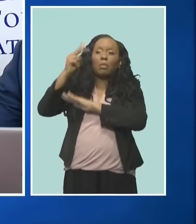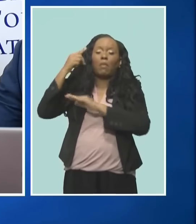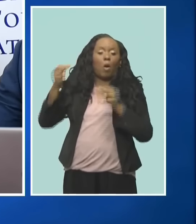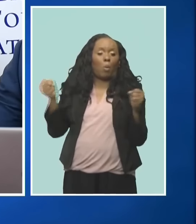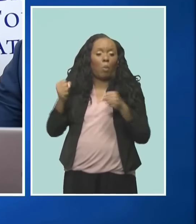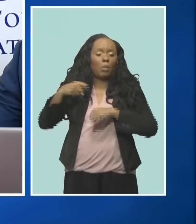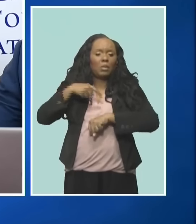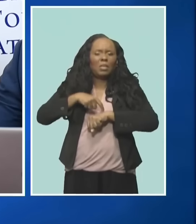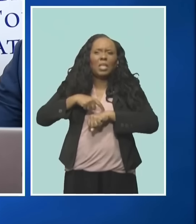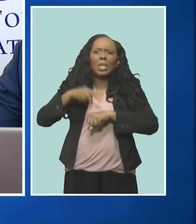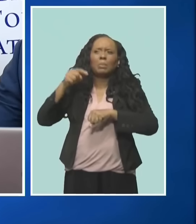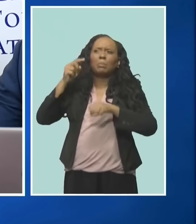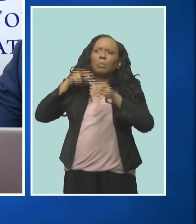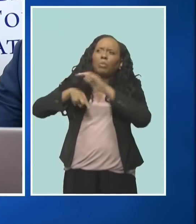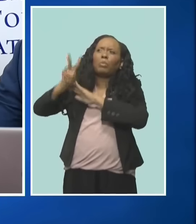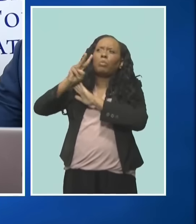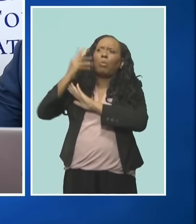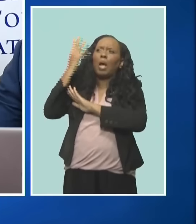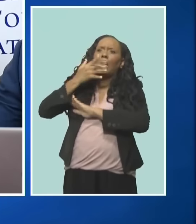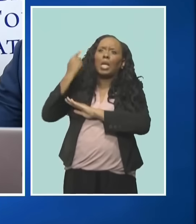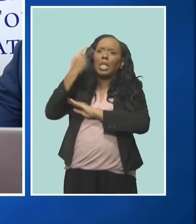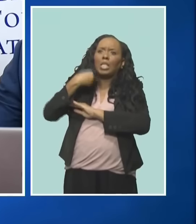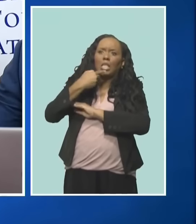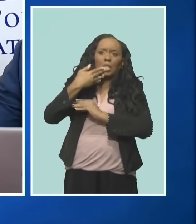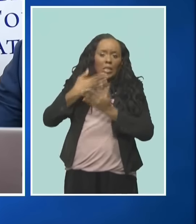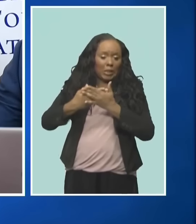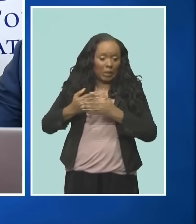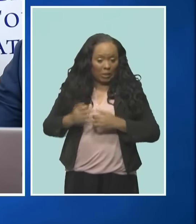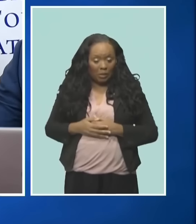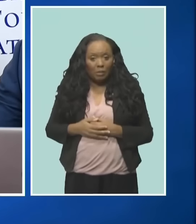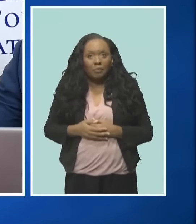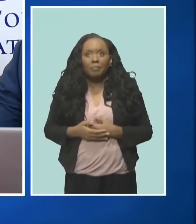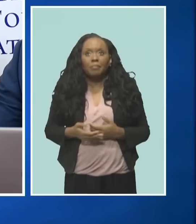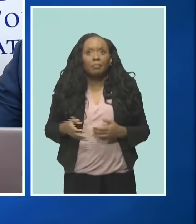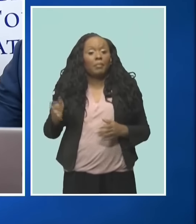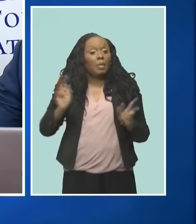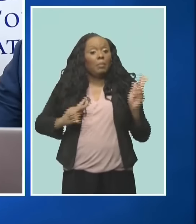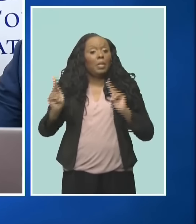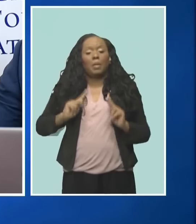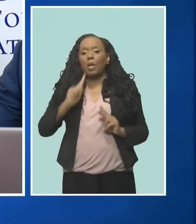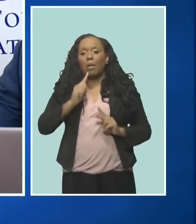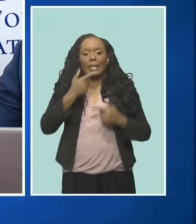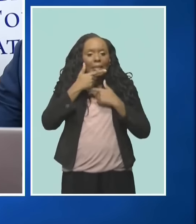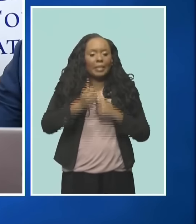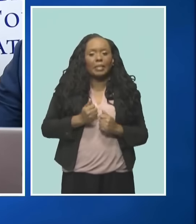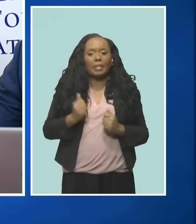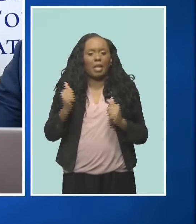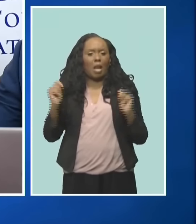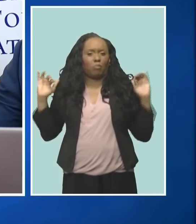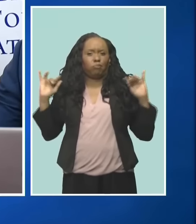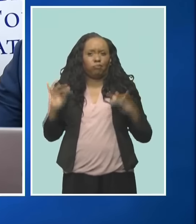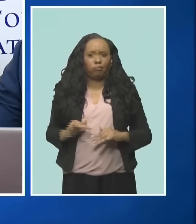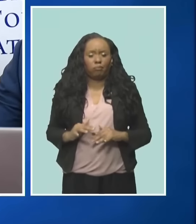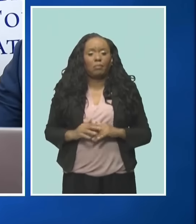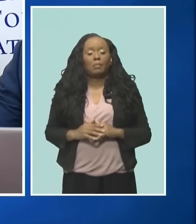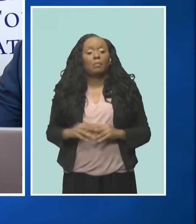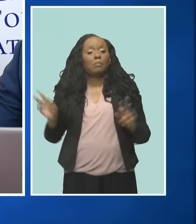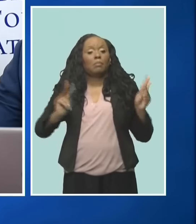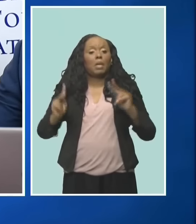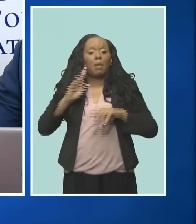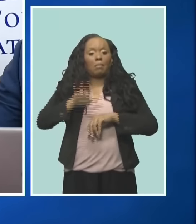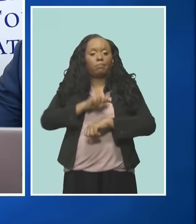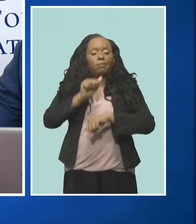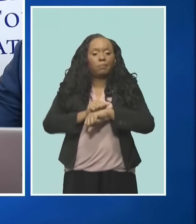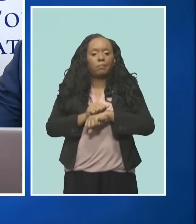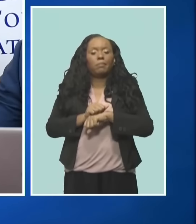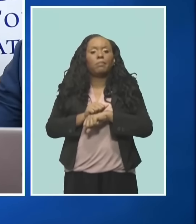also promising. The appetite for Barbados remains very strong, with early forward bookings from major